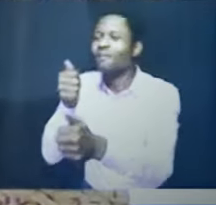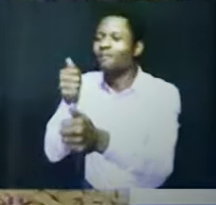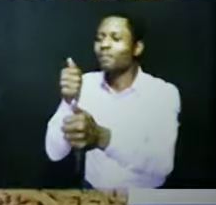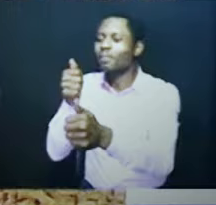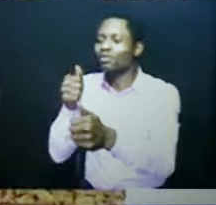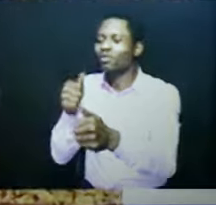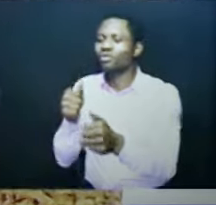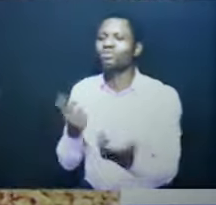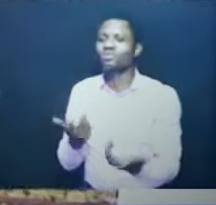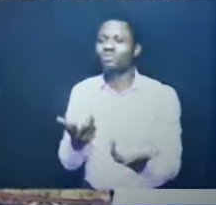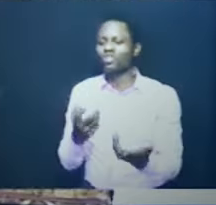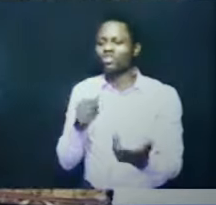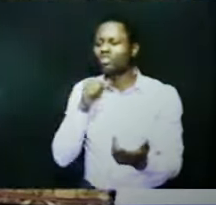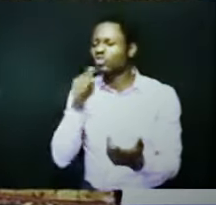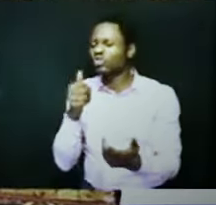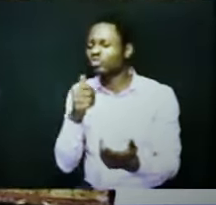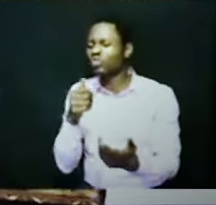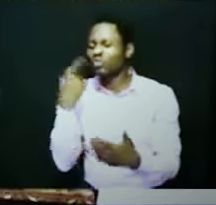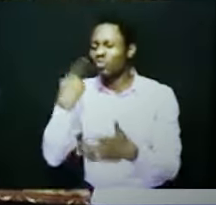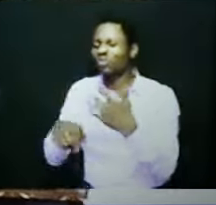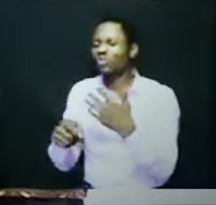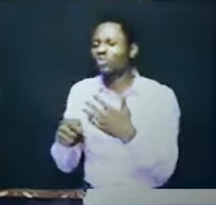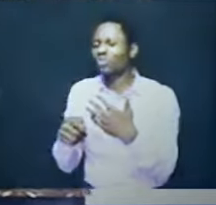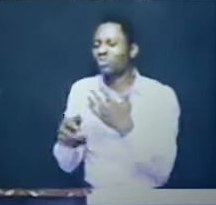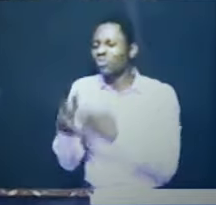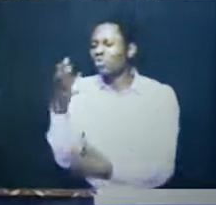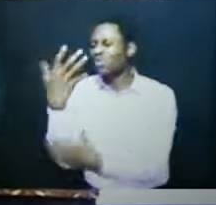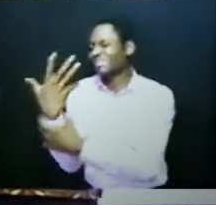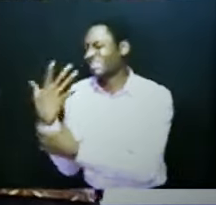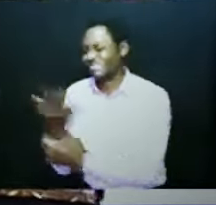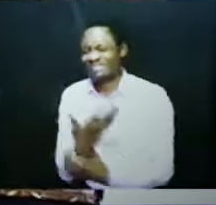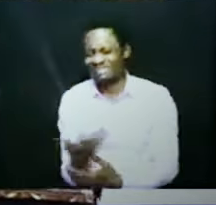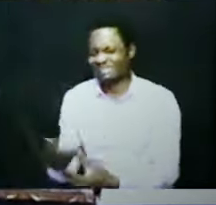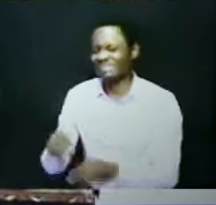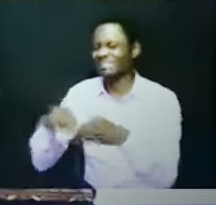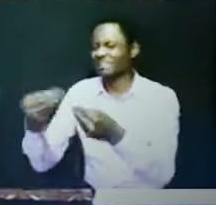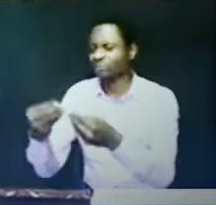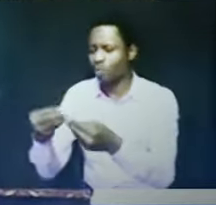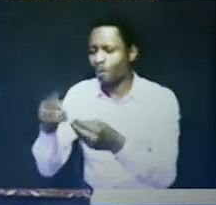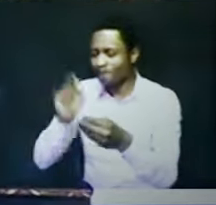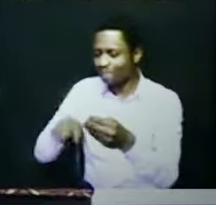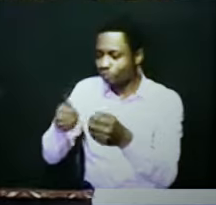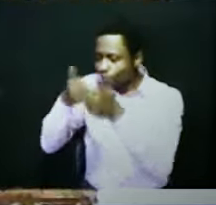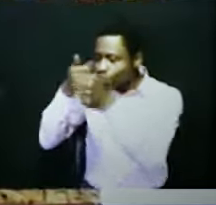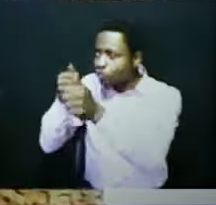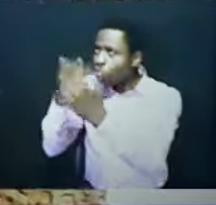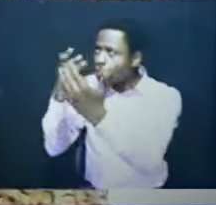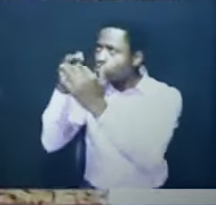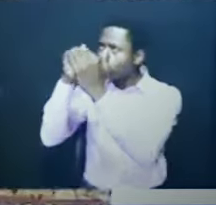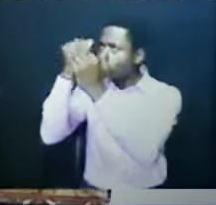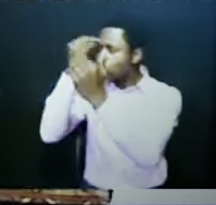hands. We have to try to know God because God is knowable.